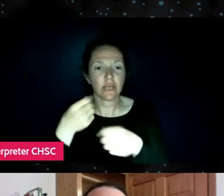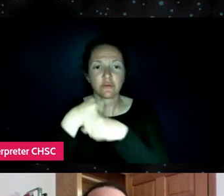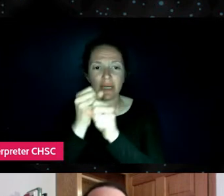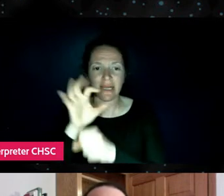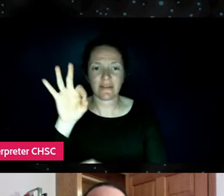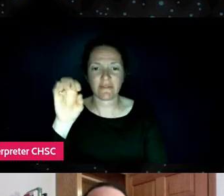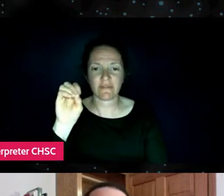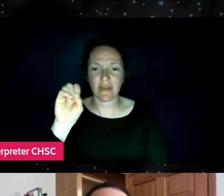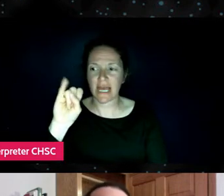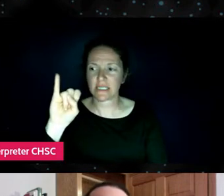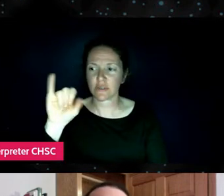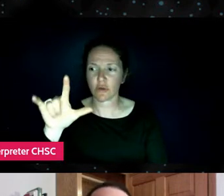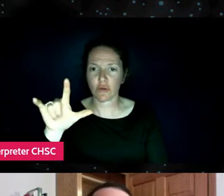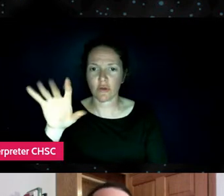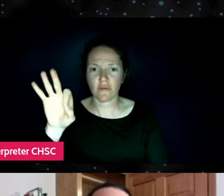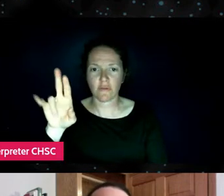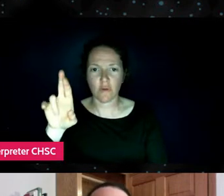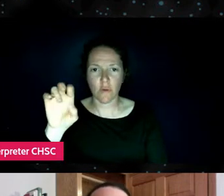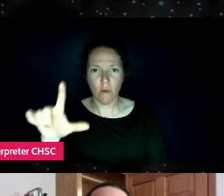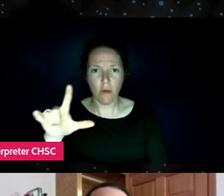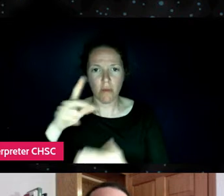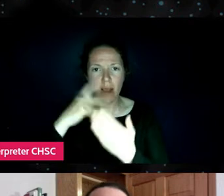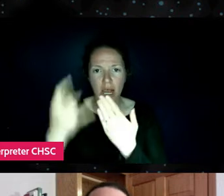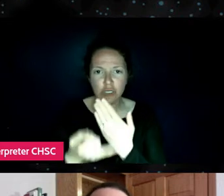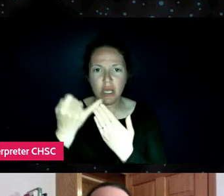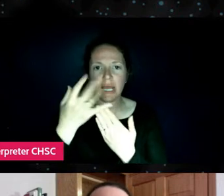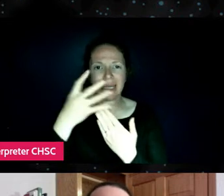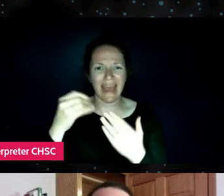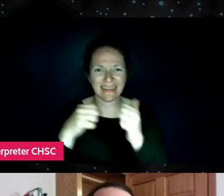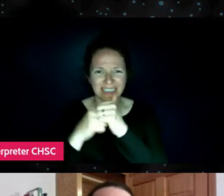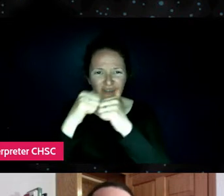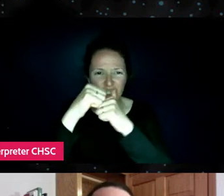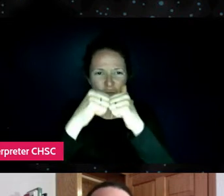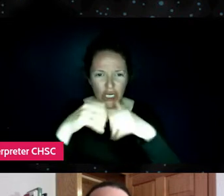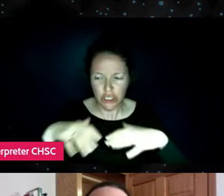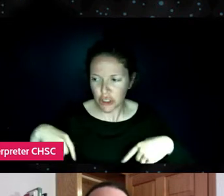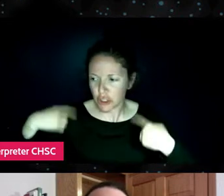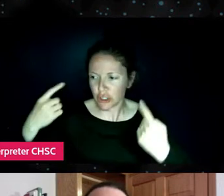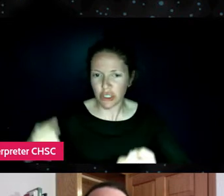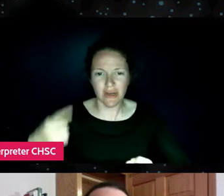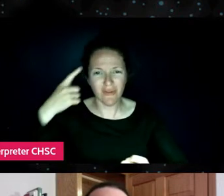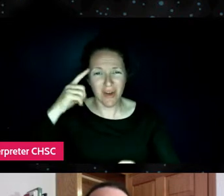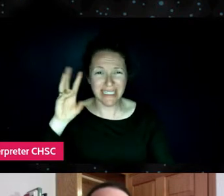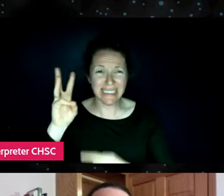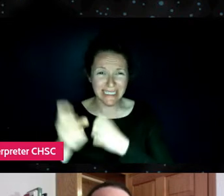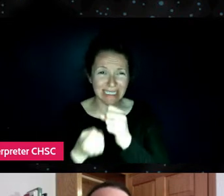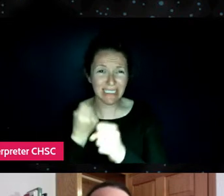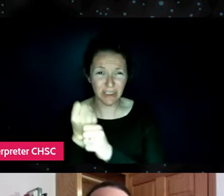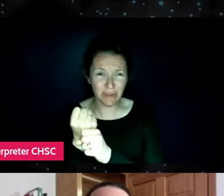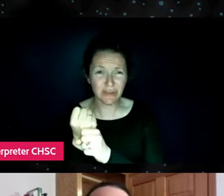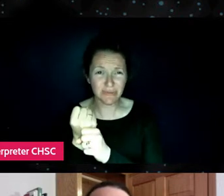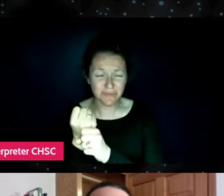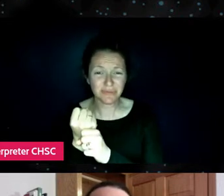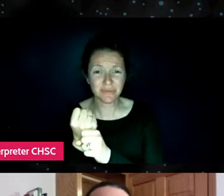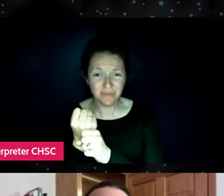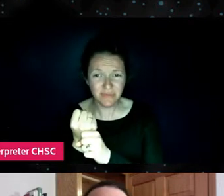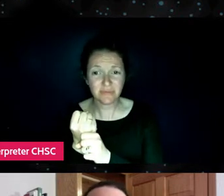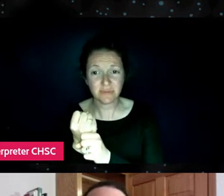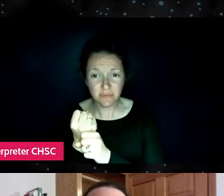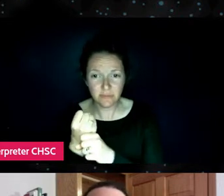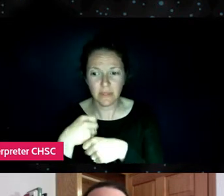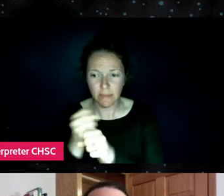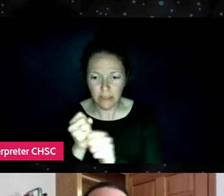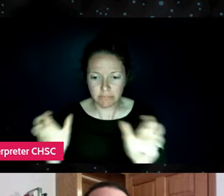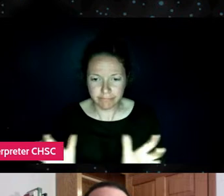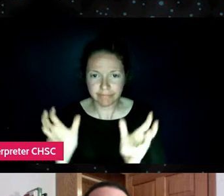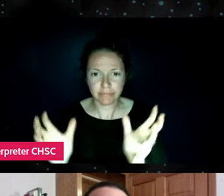fuel projects and this fossil fuel infrastructure for the last 60 plus years, thus creating and driving climate